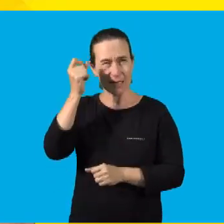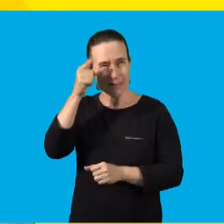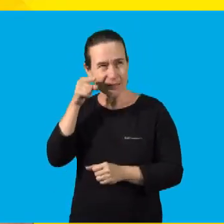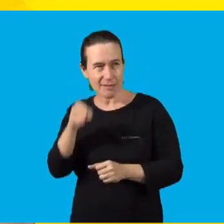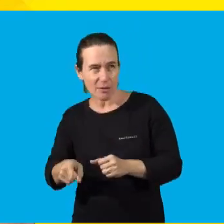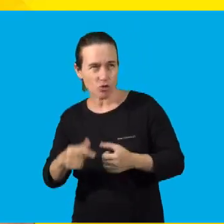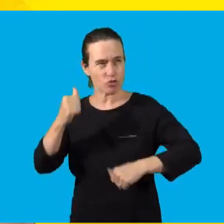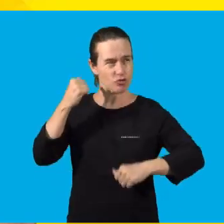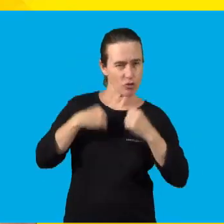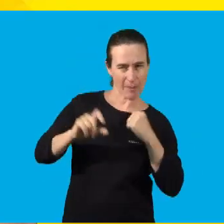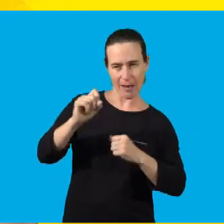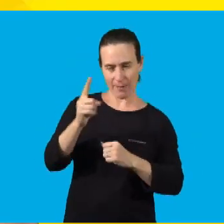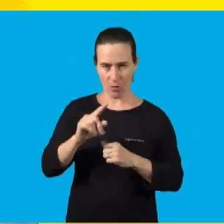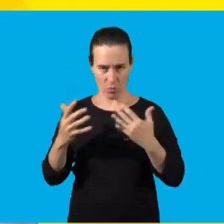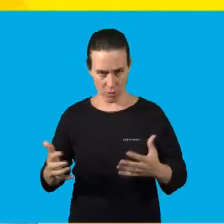play extremely well.